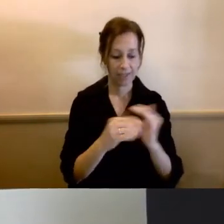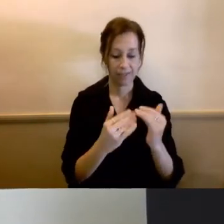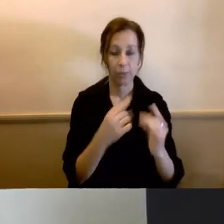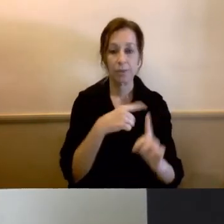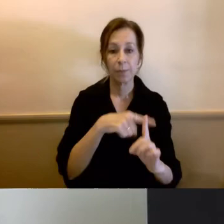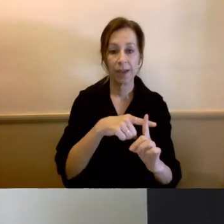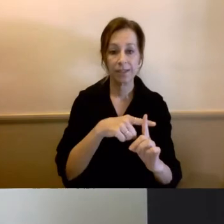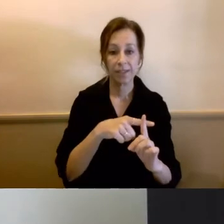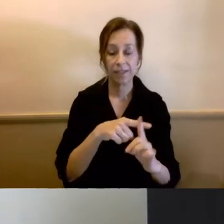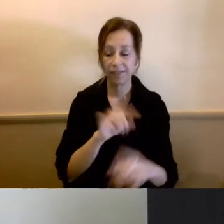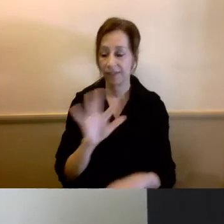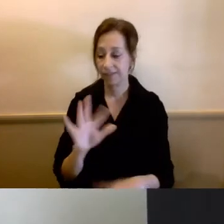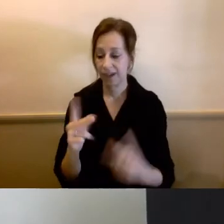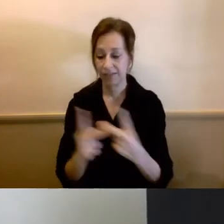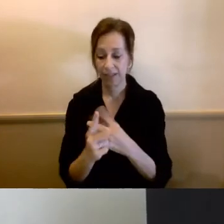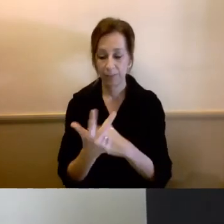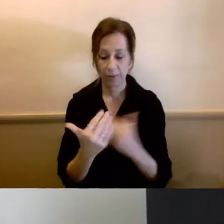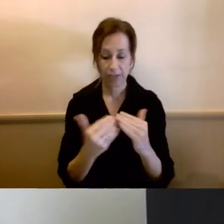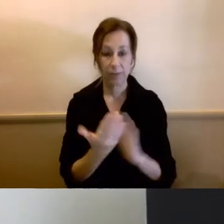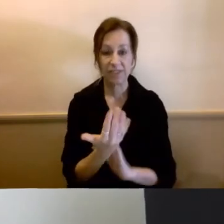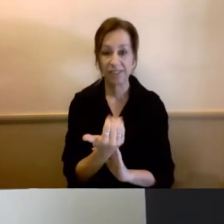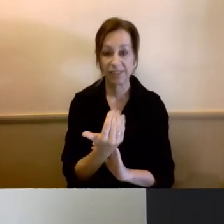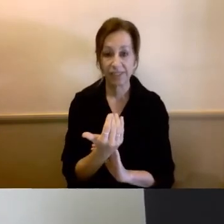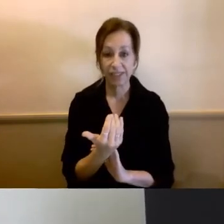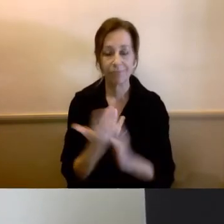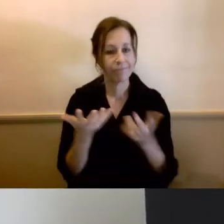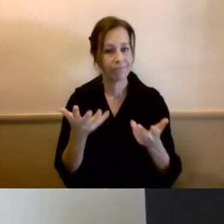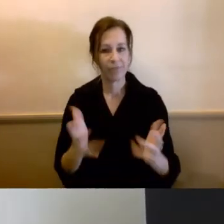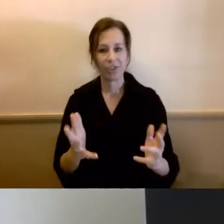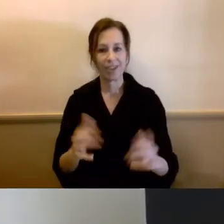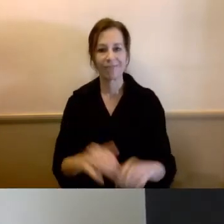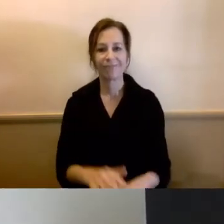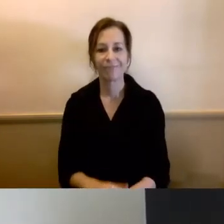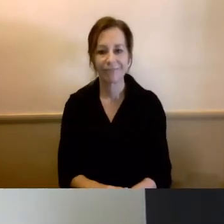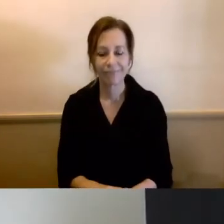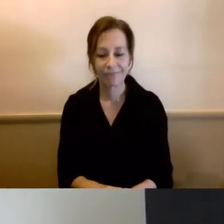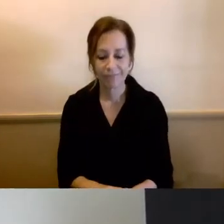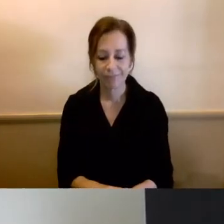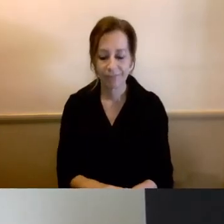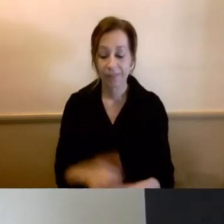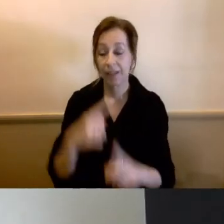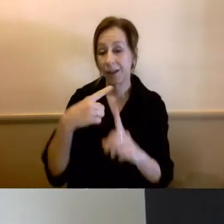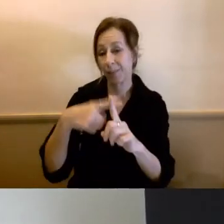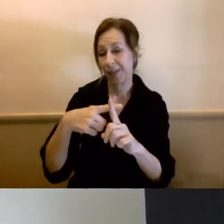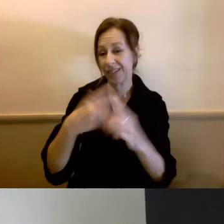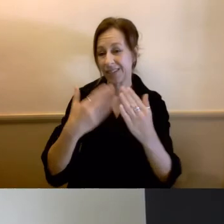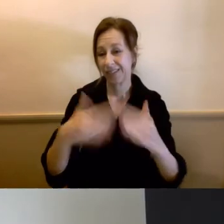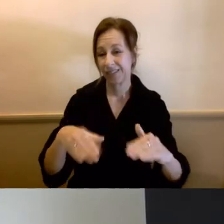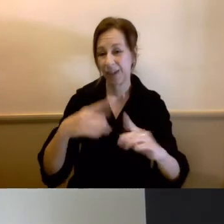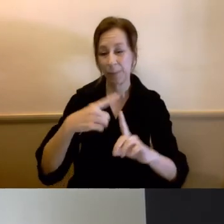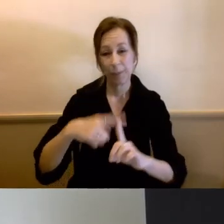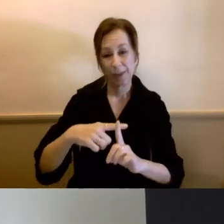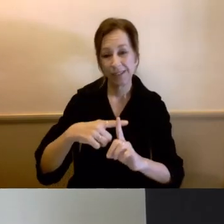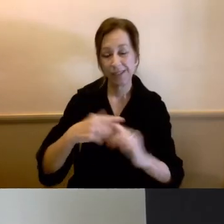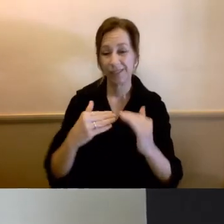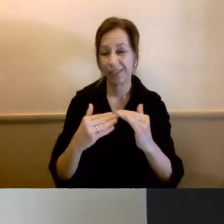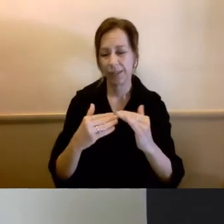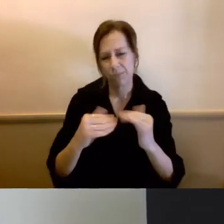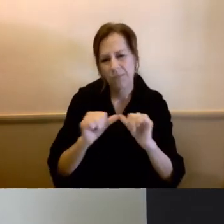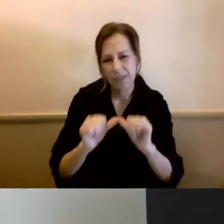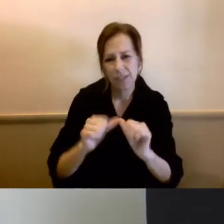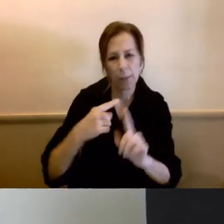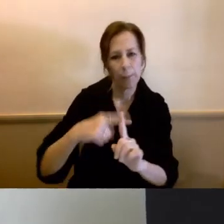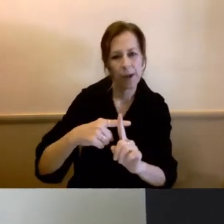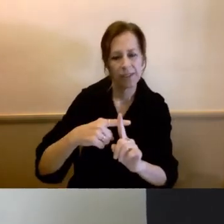is a positive. 5 times 3 is 15. We're done. You can say that a positive divided by positive is